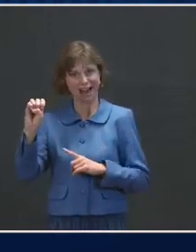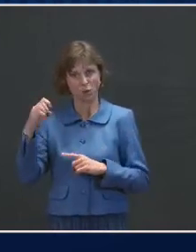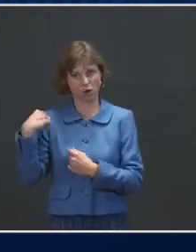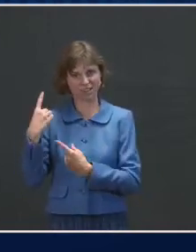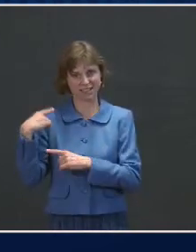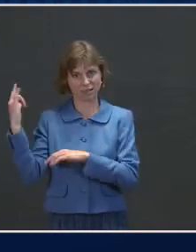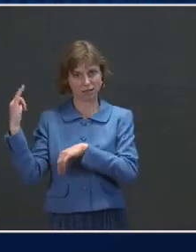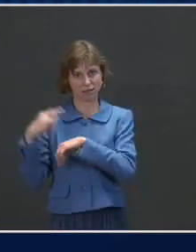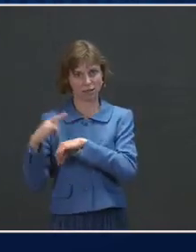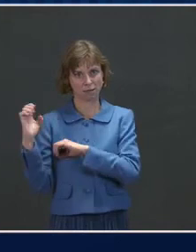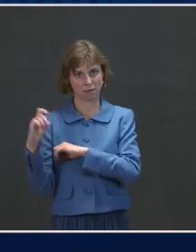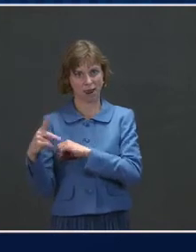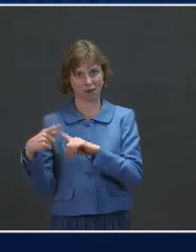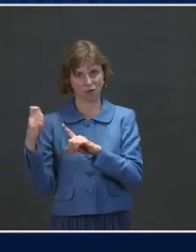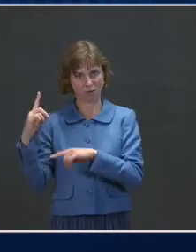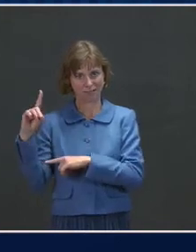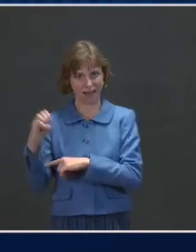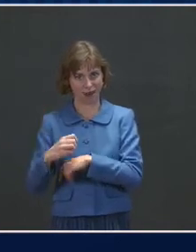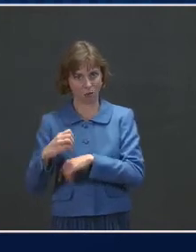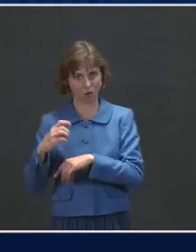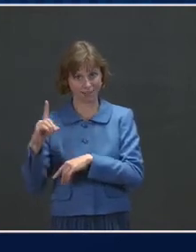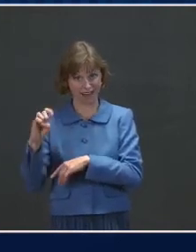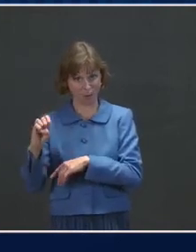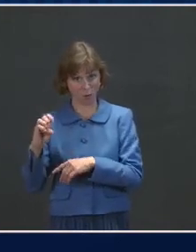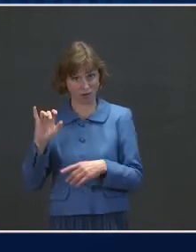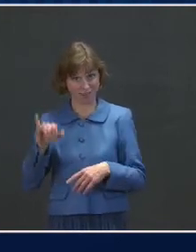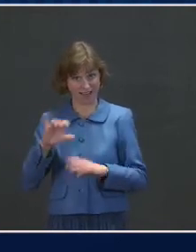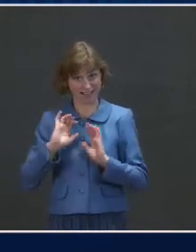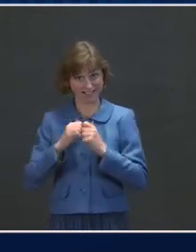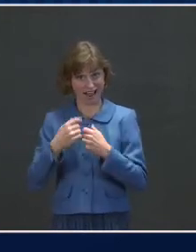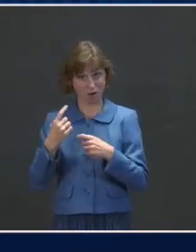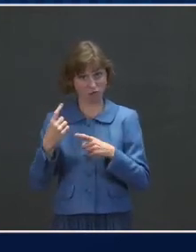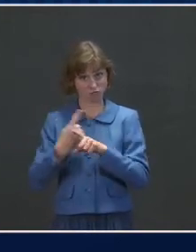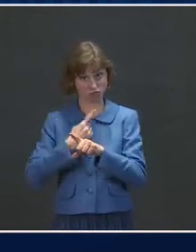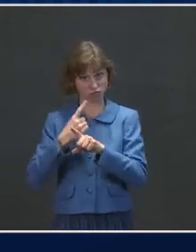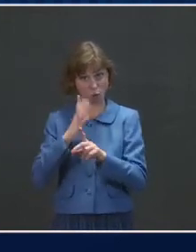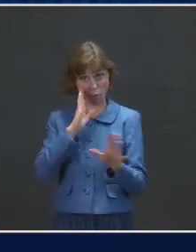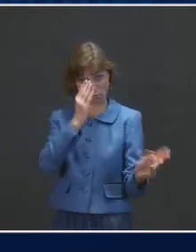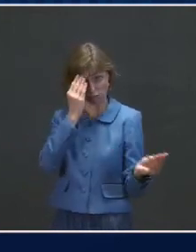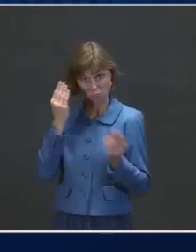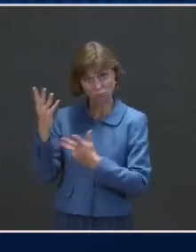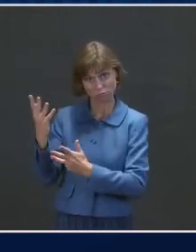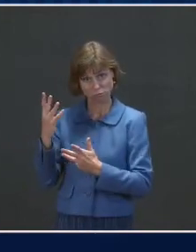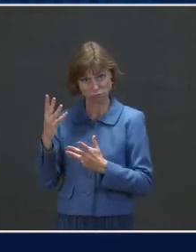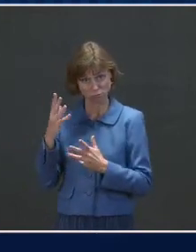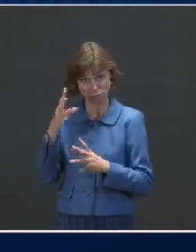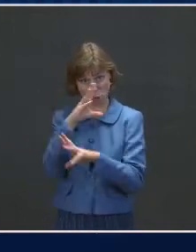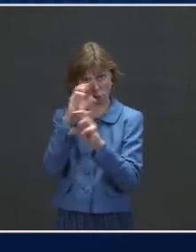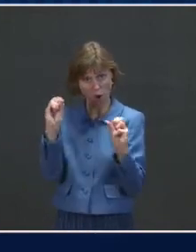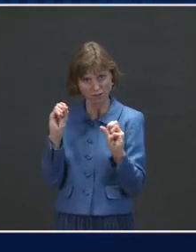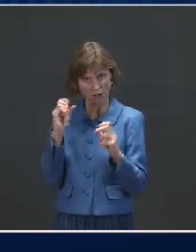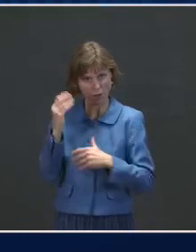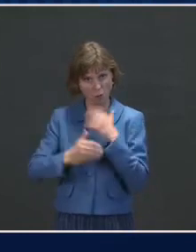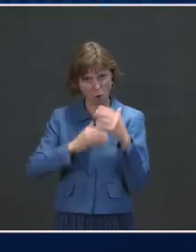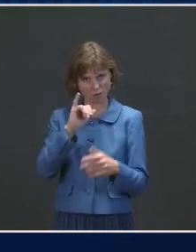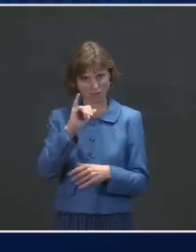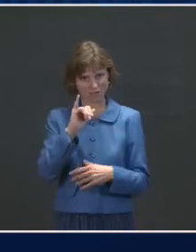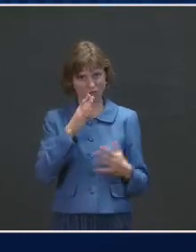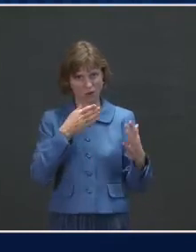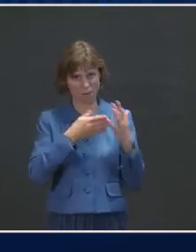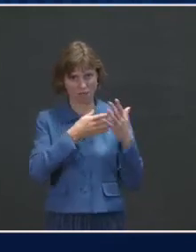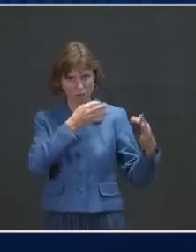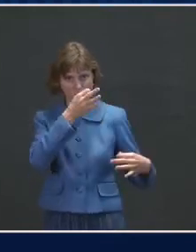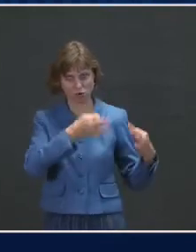be a regular way that the president is briefed on the progress of the impeachment trial? I don't expect that would be a